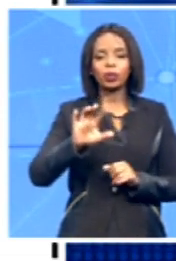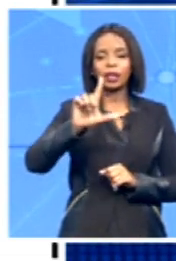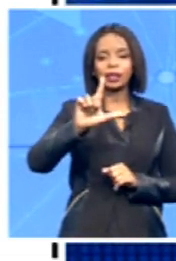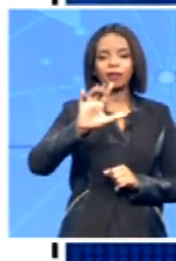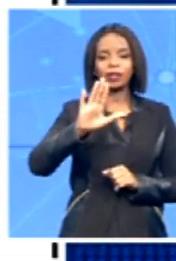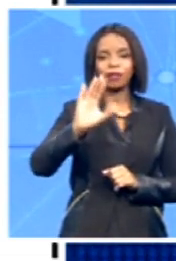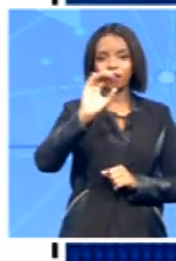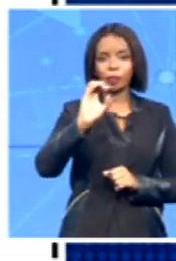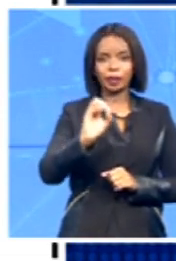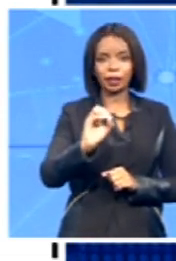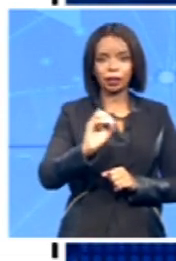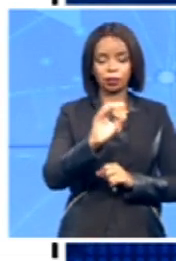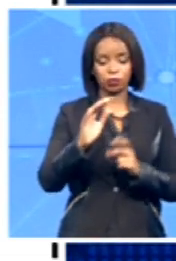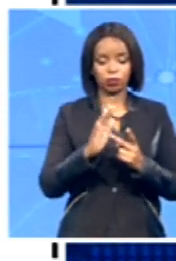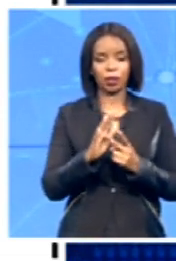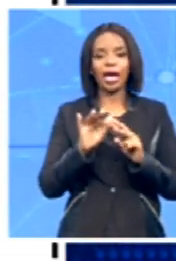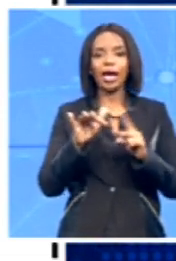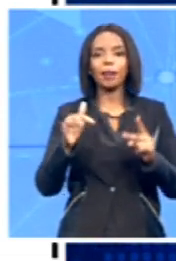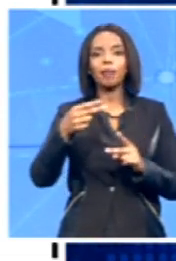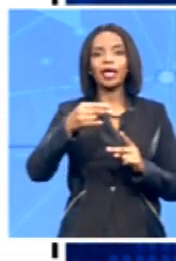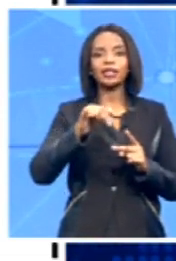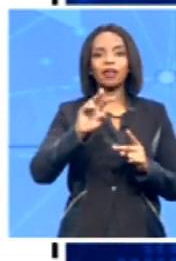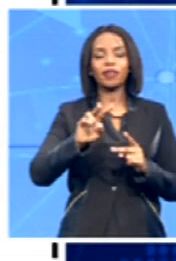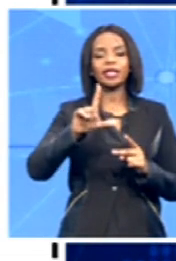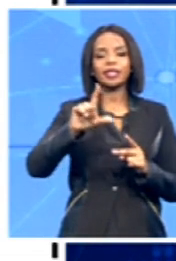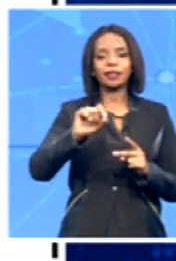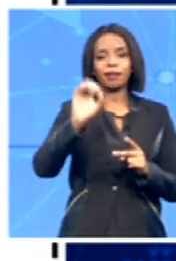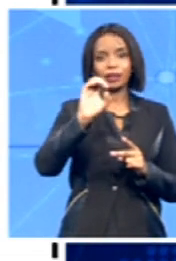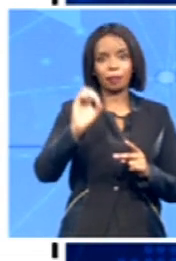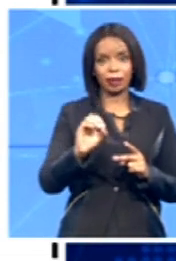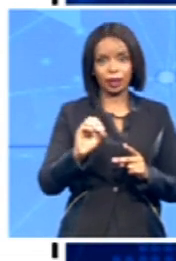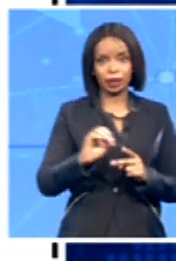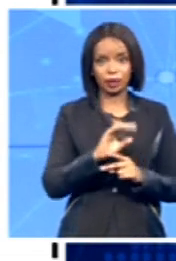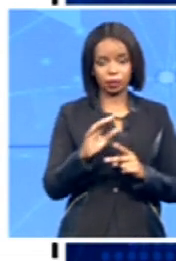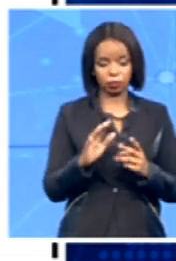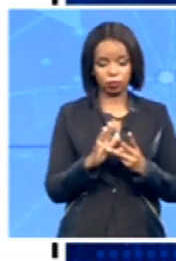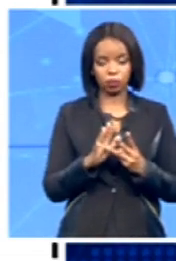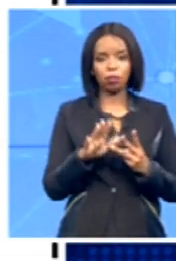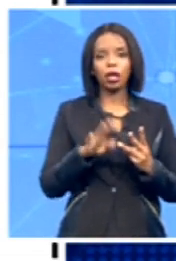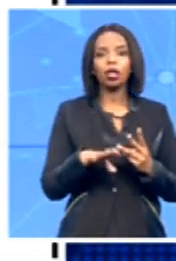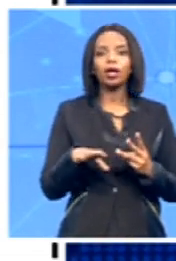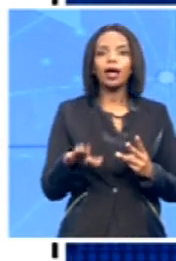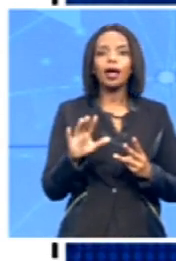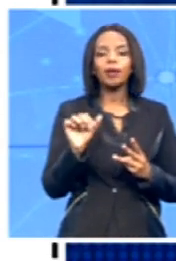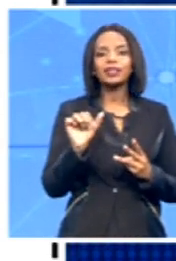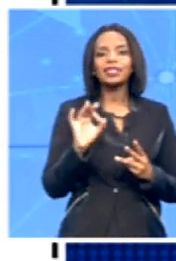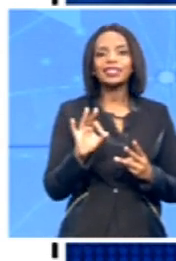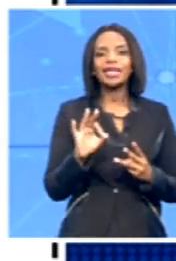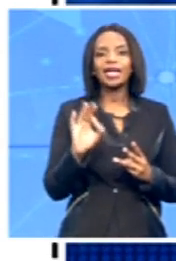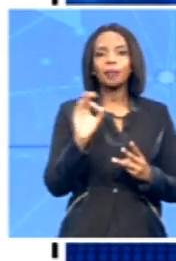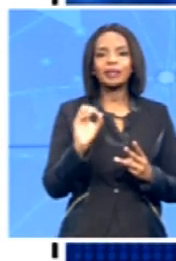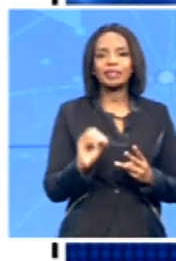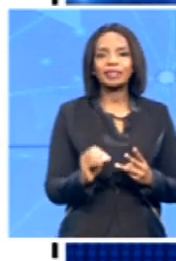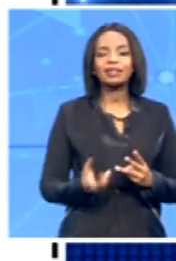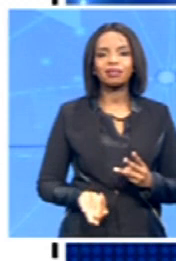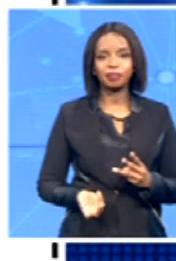70%, and in people children that comes to public sector hospitals, it was about 63%. The big difference here is that